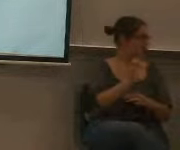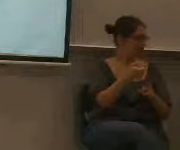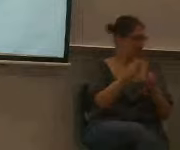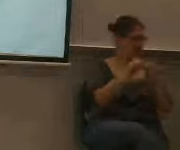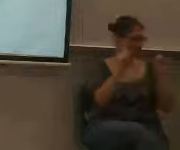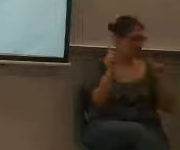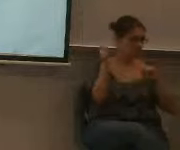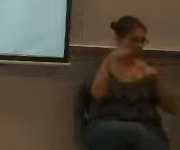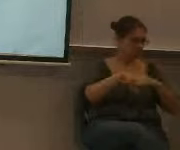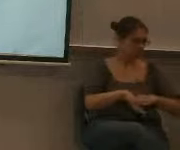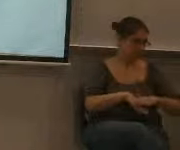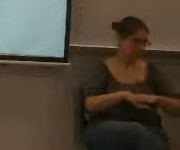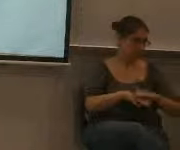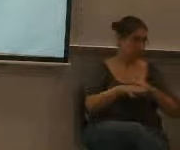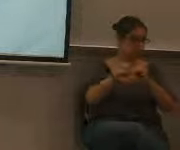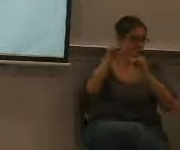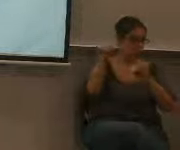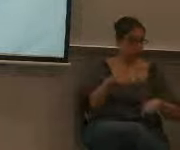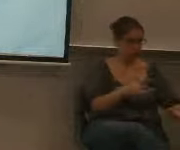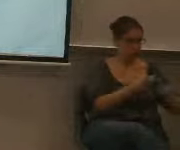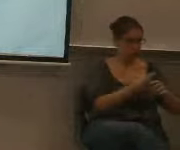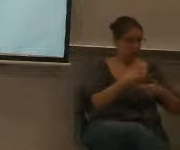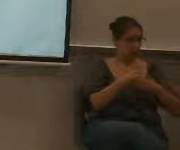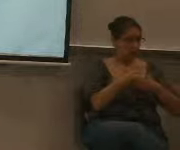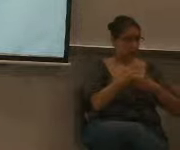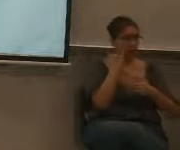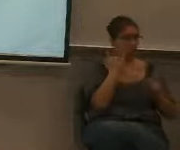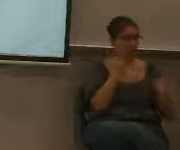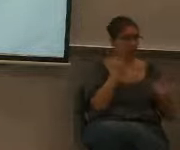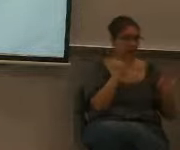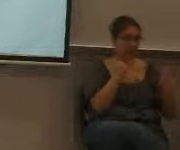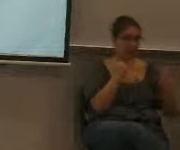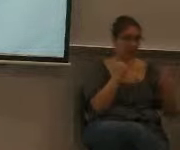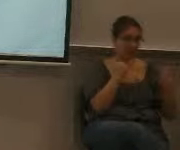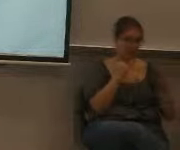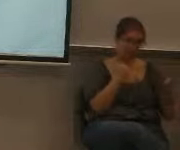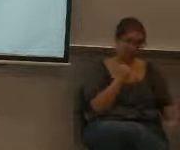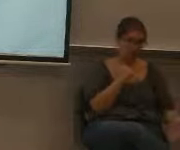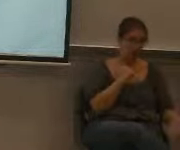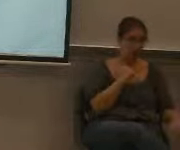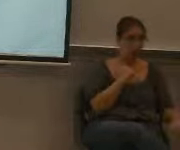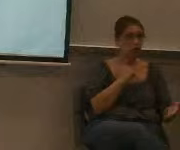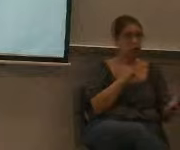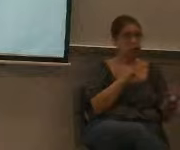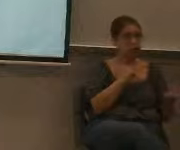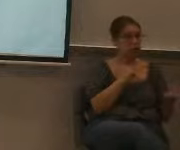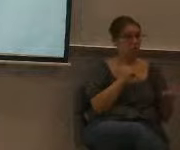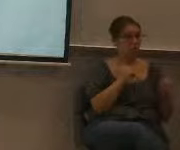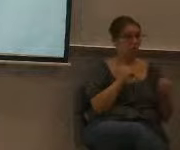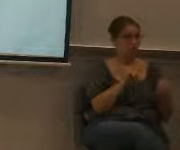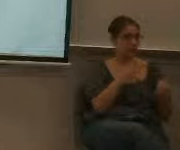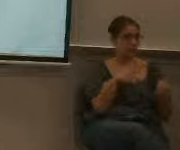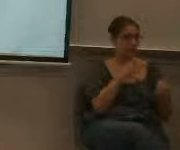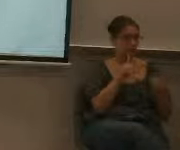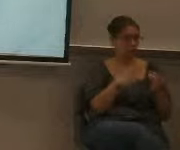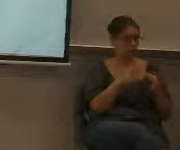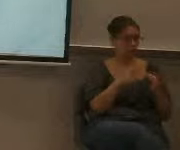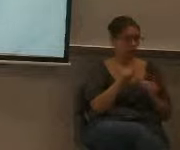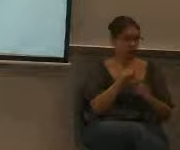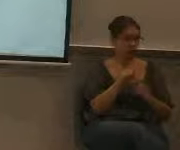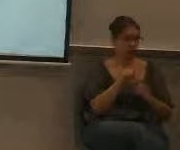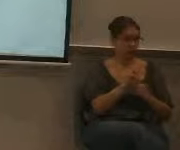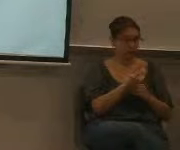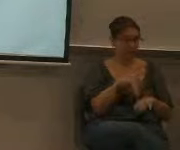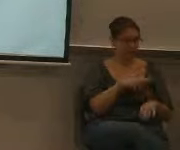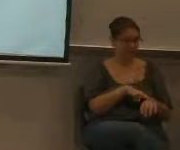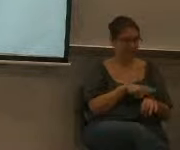coming in, washing in from outside, or if the carbon's being fixed right there. And so, like we talked about, tracer natural